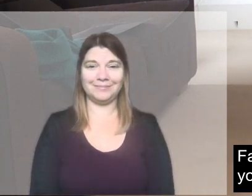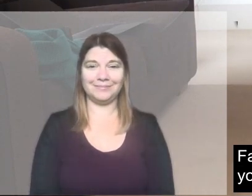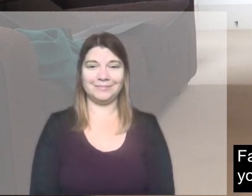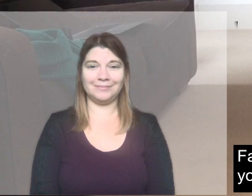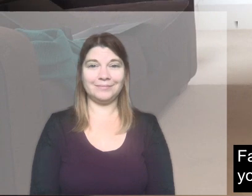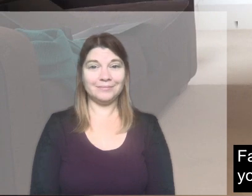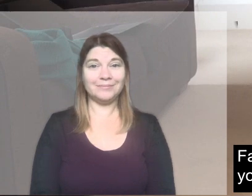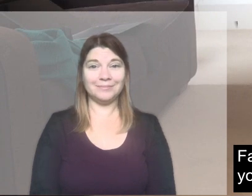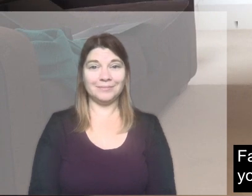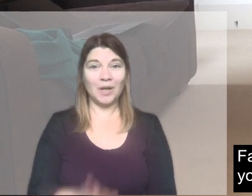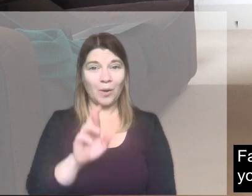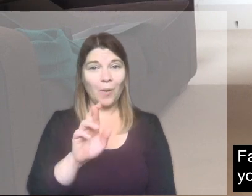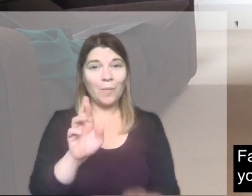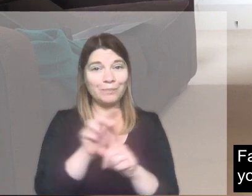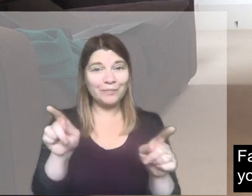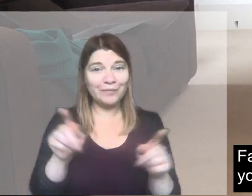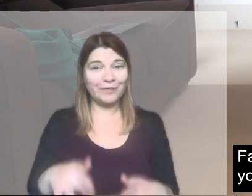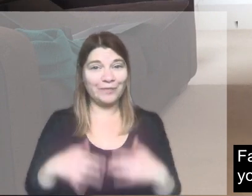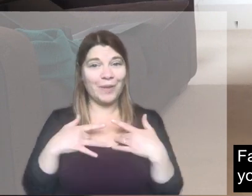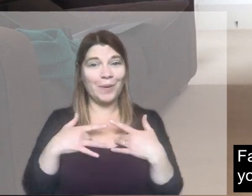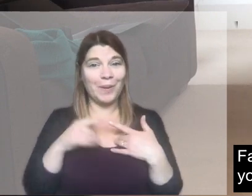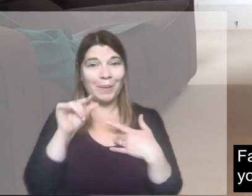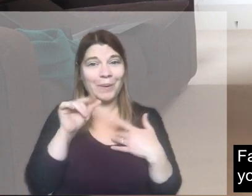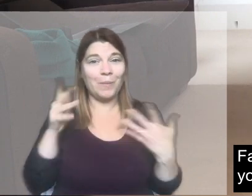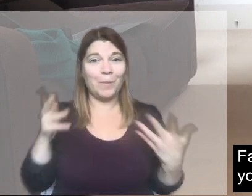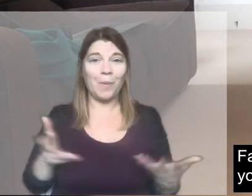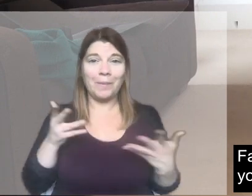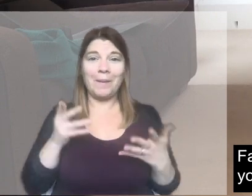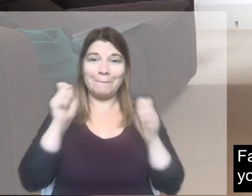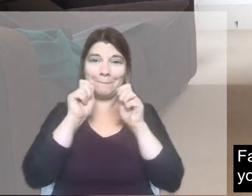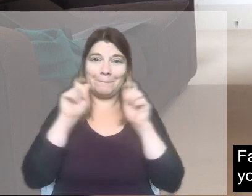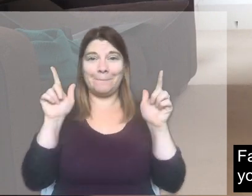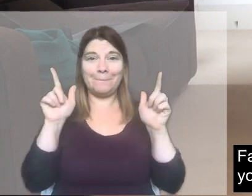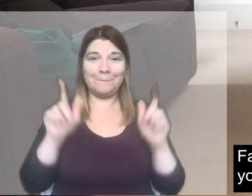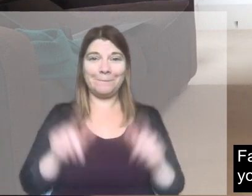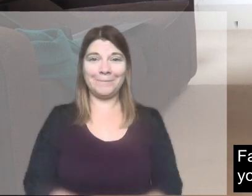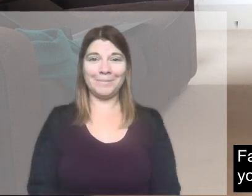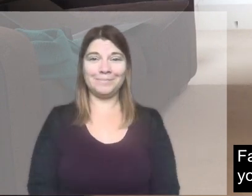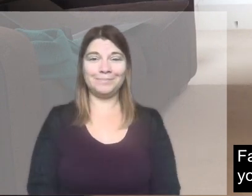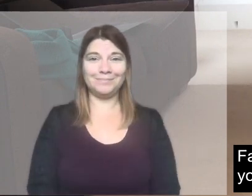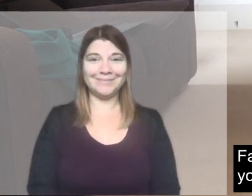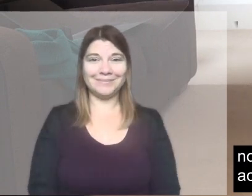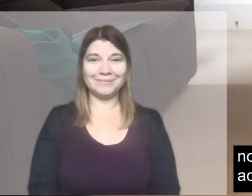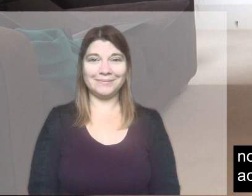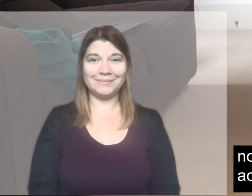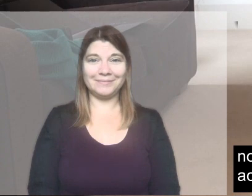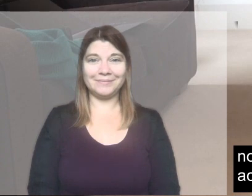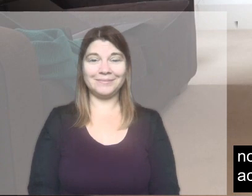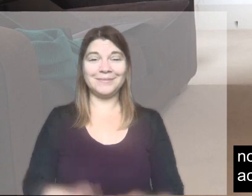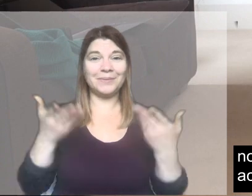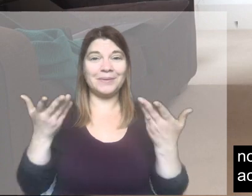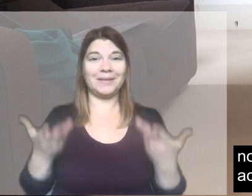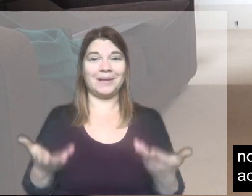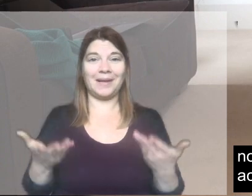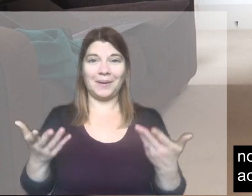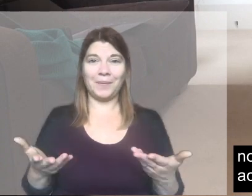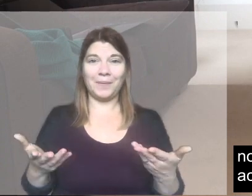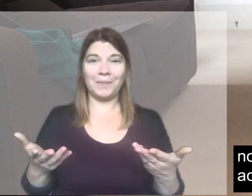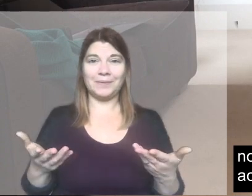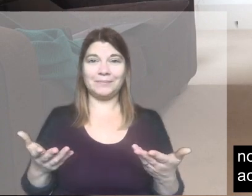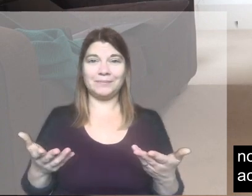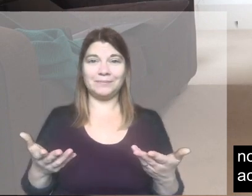great stuff, everyone. Good. So I hope you're feeling a little warmer now. So now we're going to